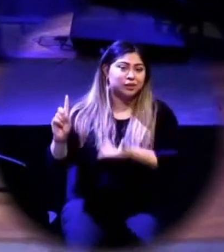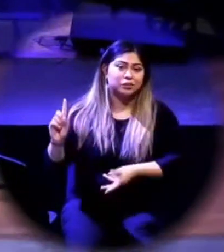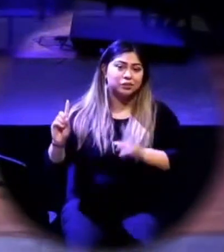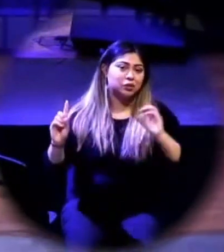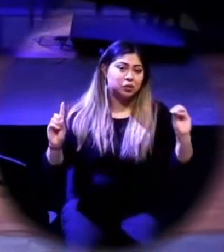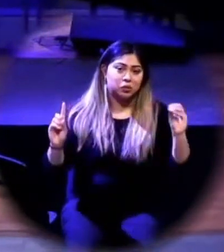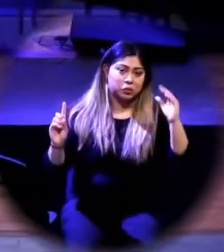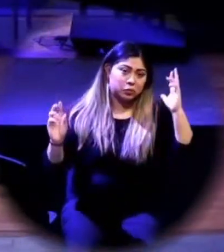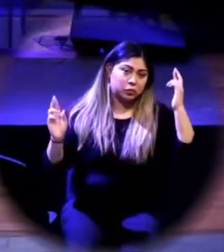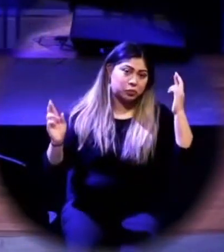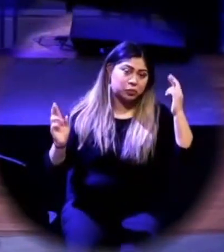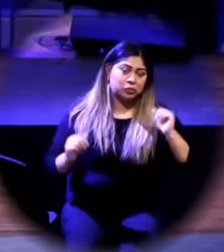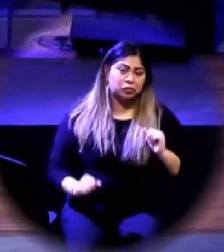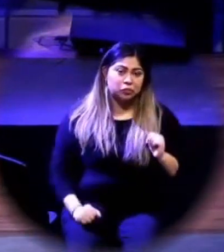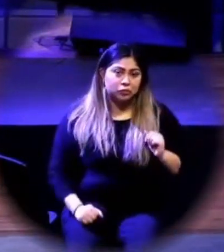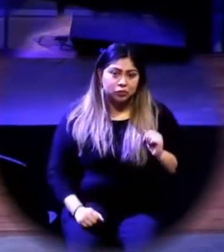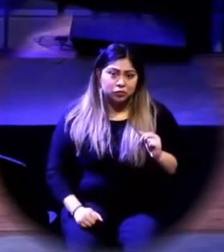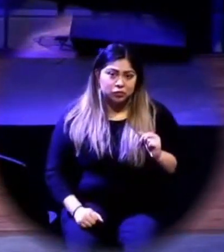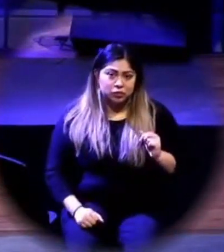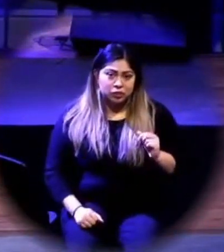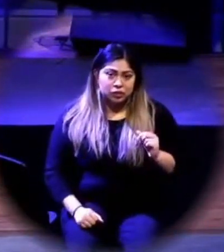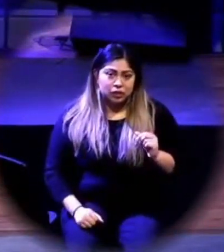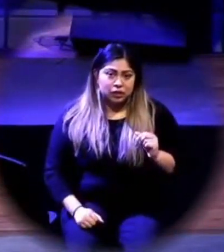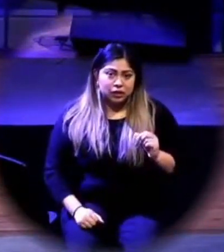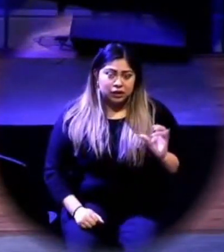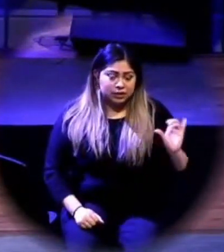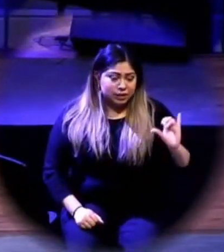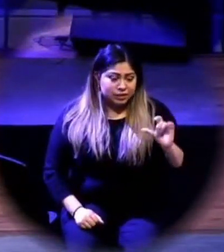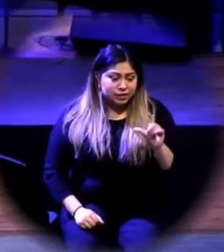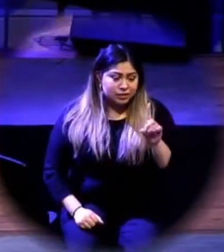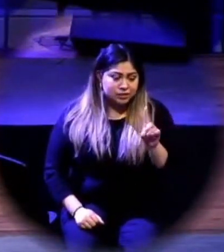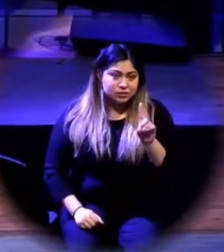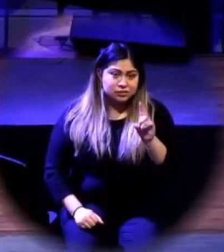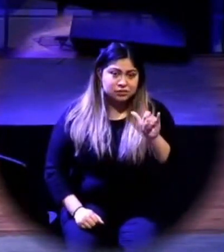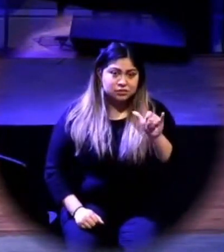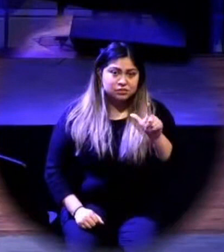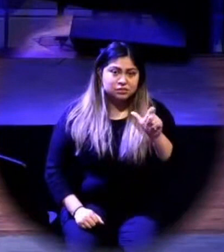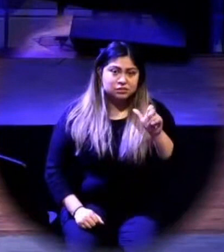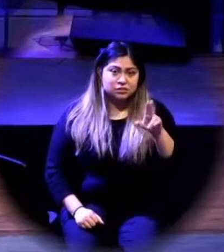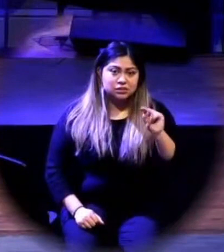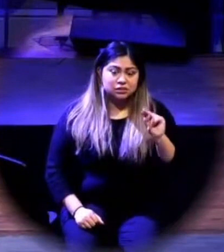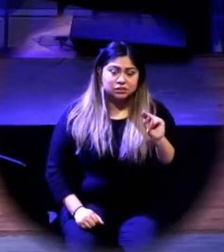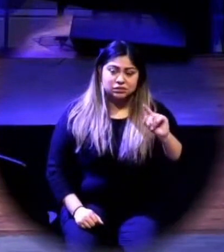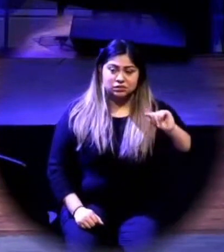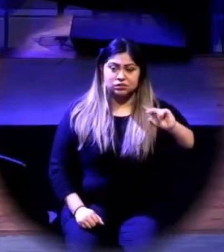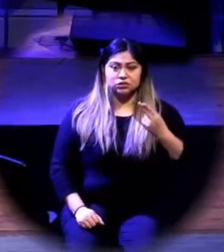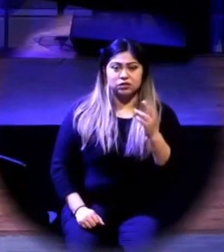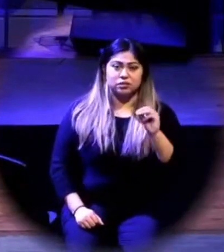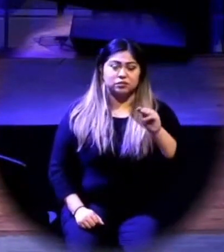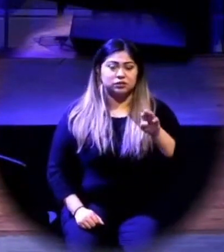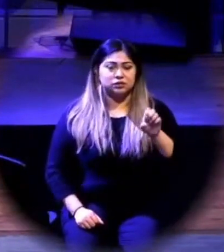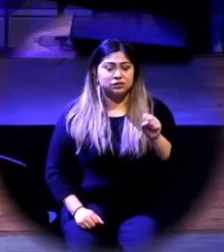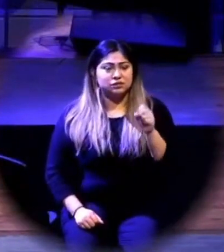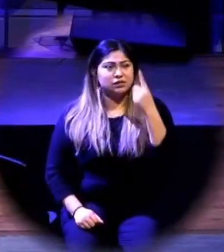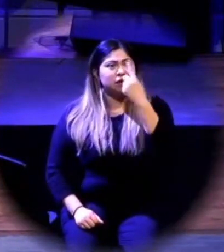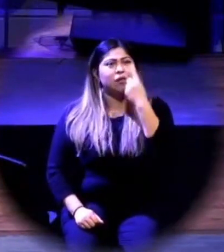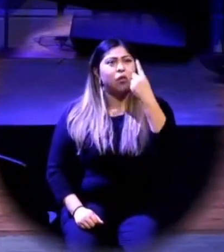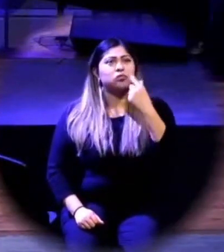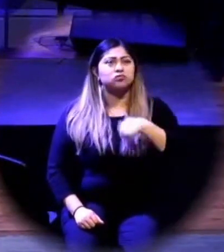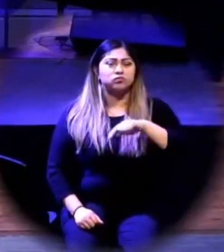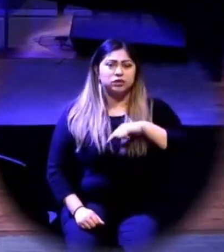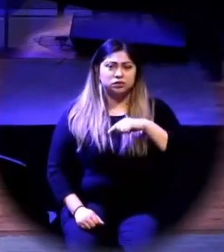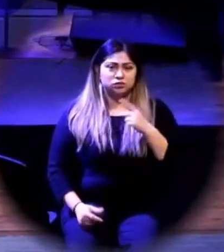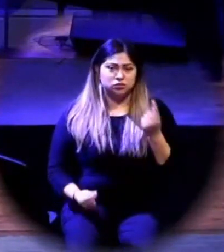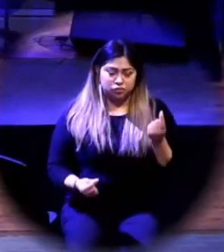without it, we would, like Dylan Thomas, just think that the only thing we can do is either despair or rage or